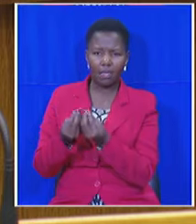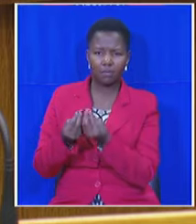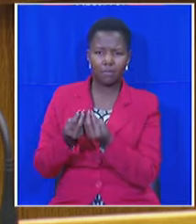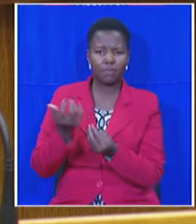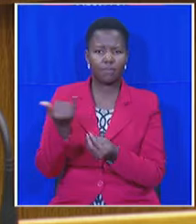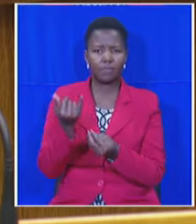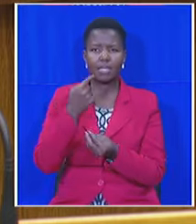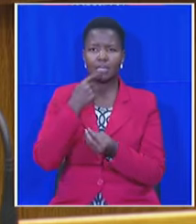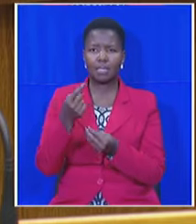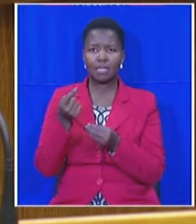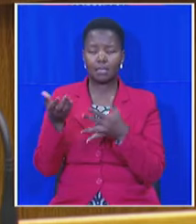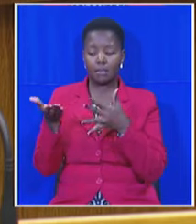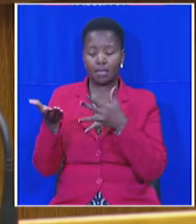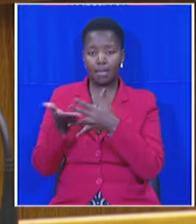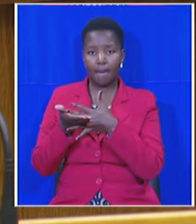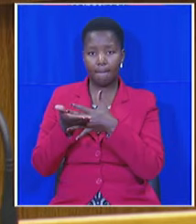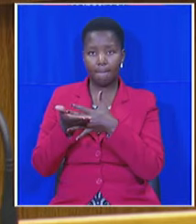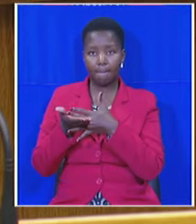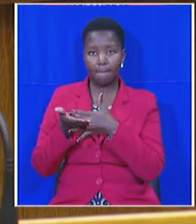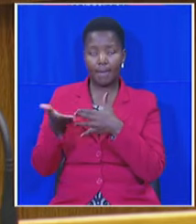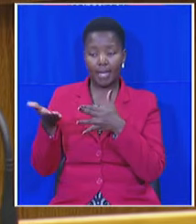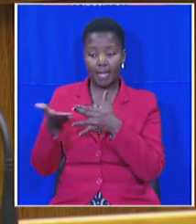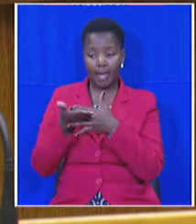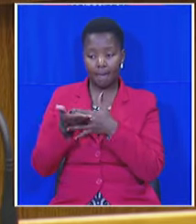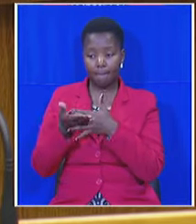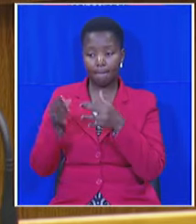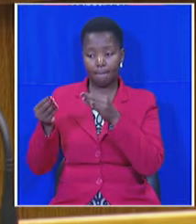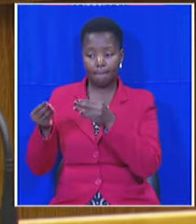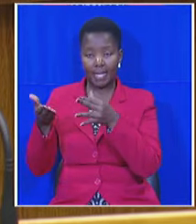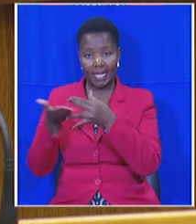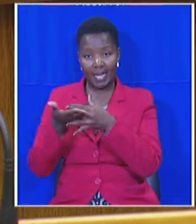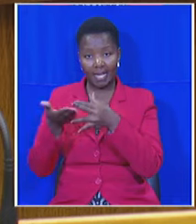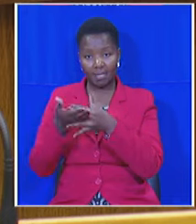cases that are repeatedly handled by the same investigating officers,